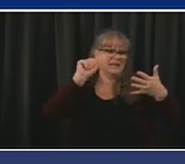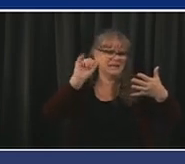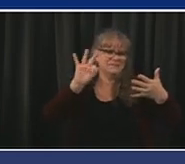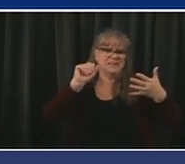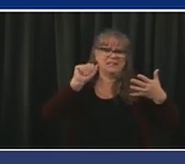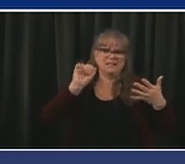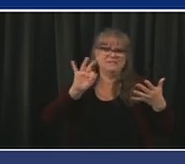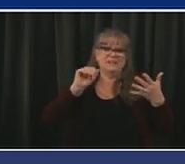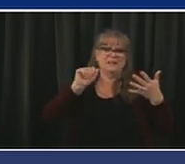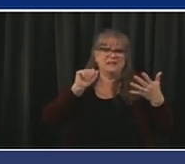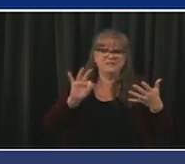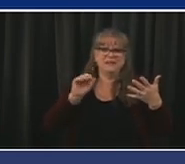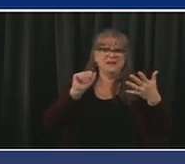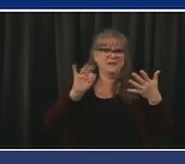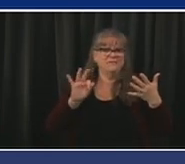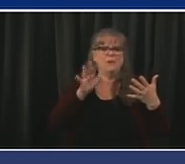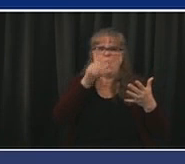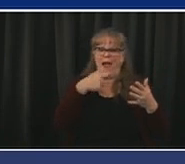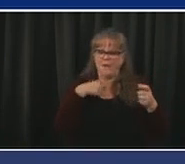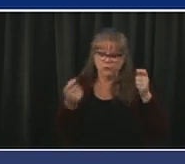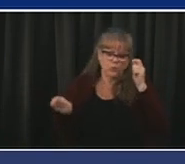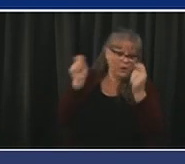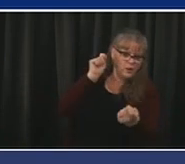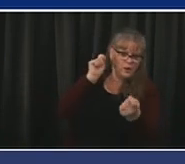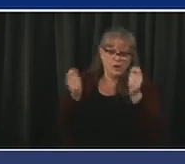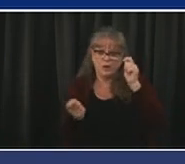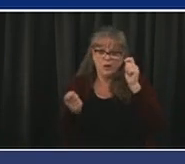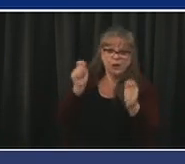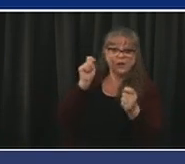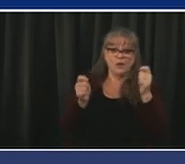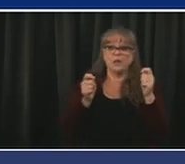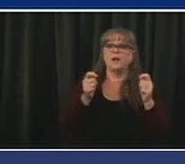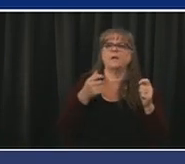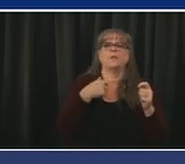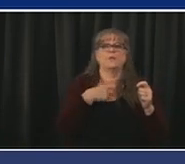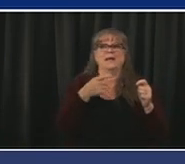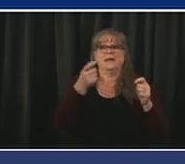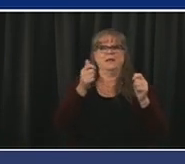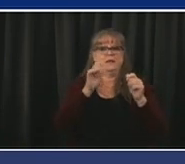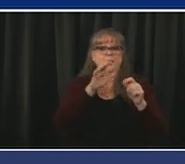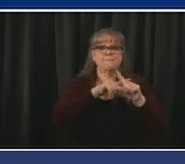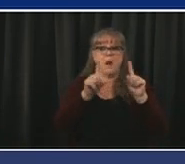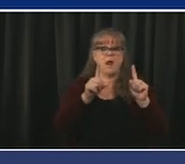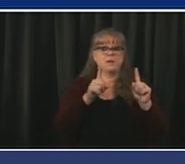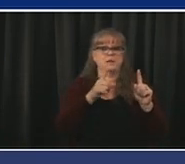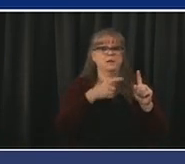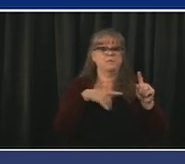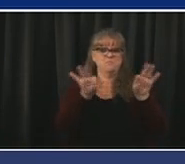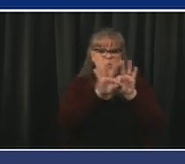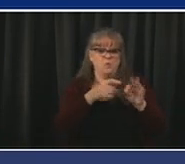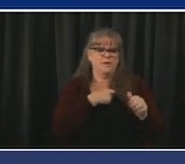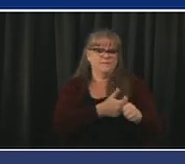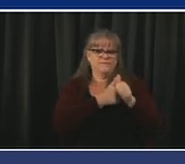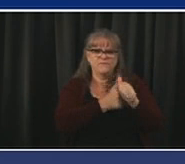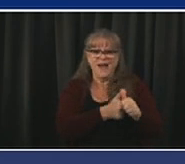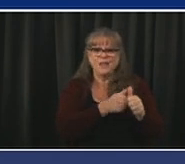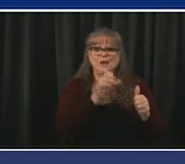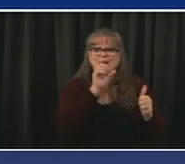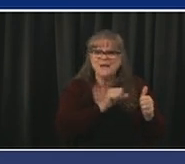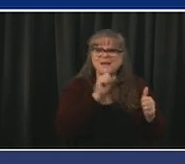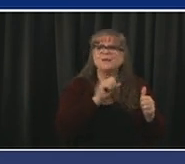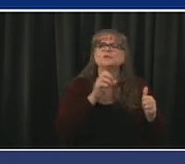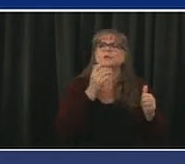general public, potentially based on age, in late April, early May. Very excited about that. But we're moving forward with this